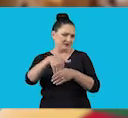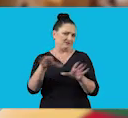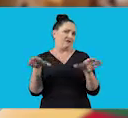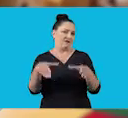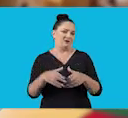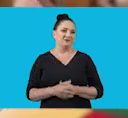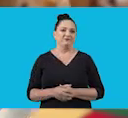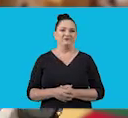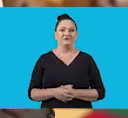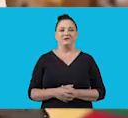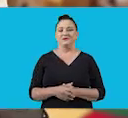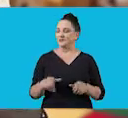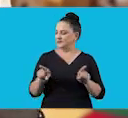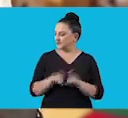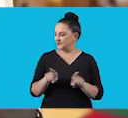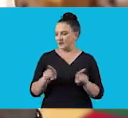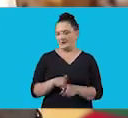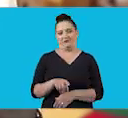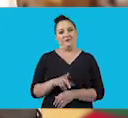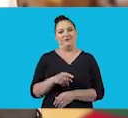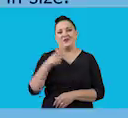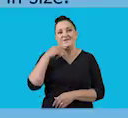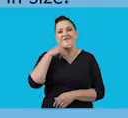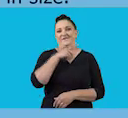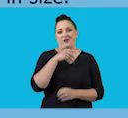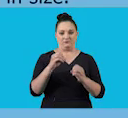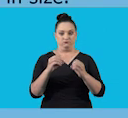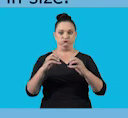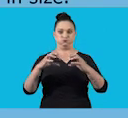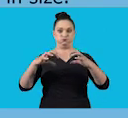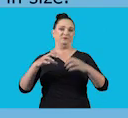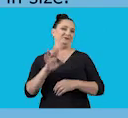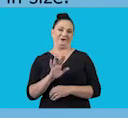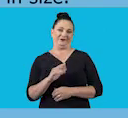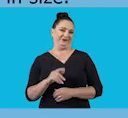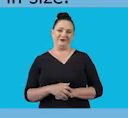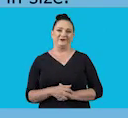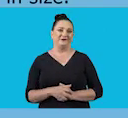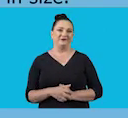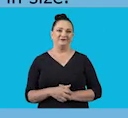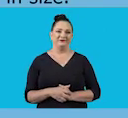there. So that means this statement, it is also